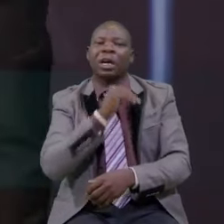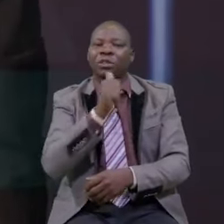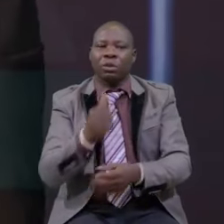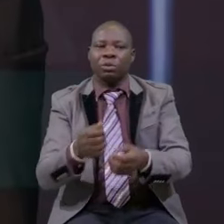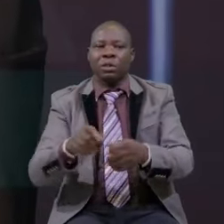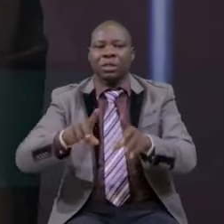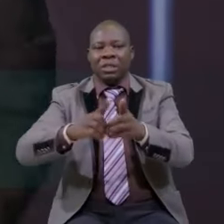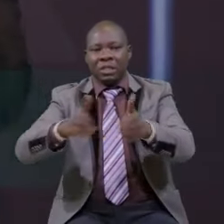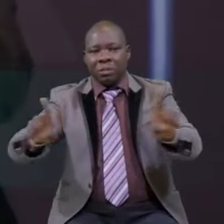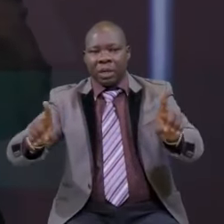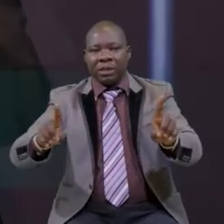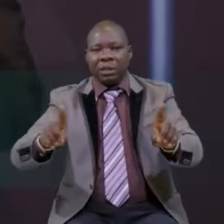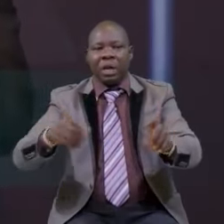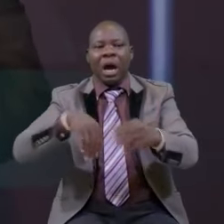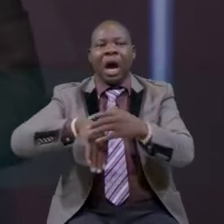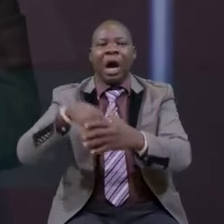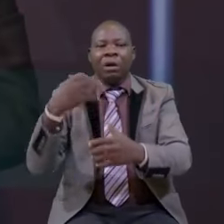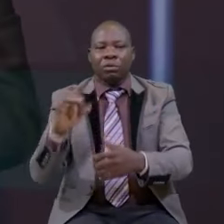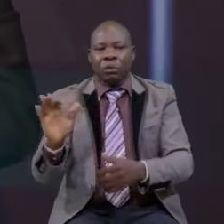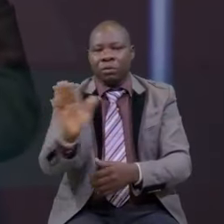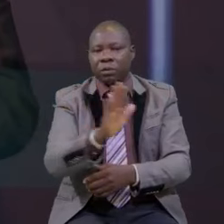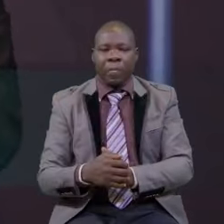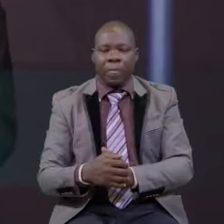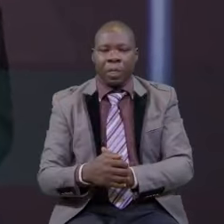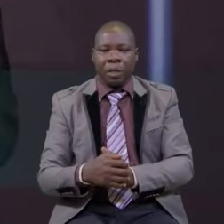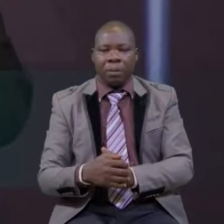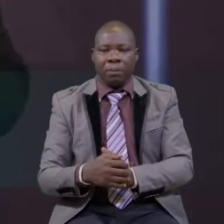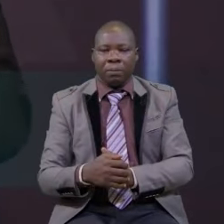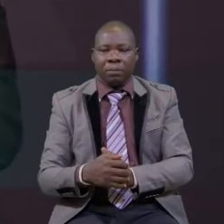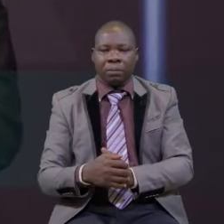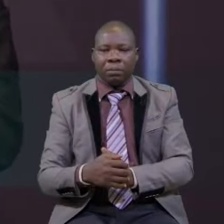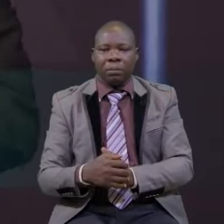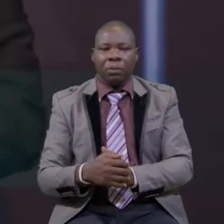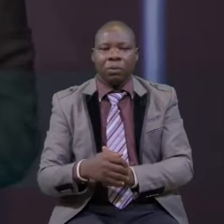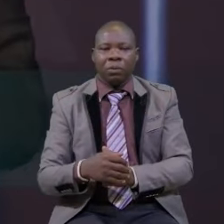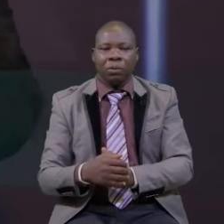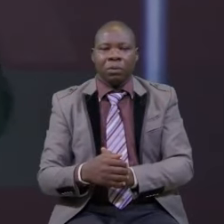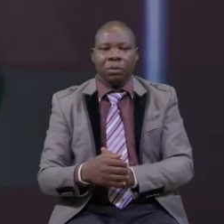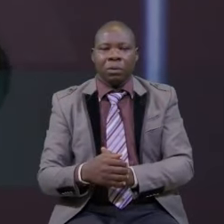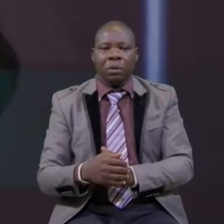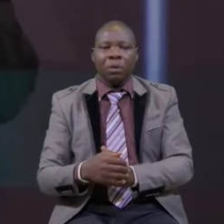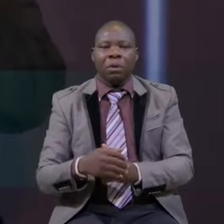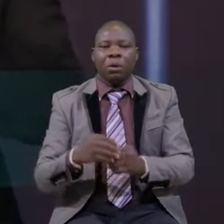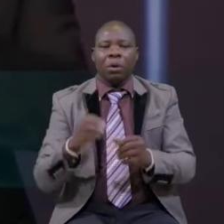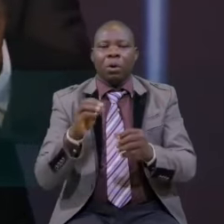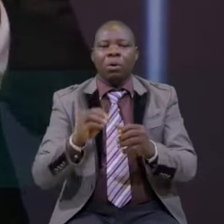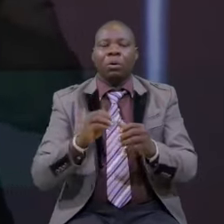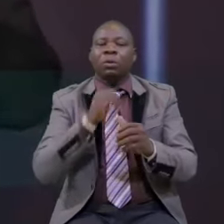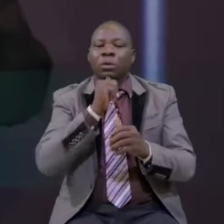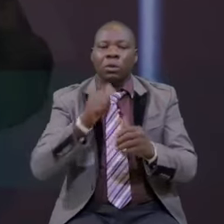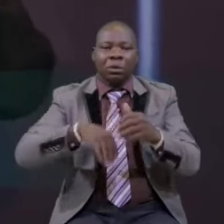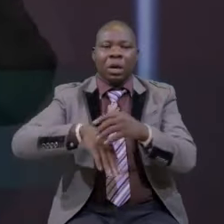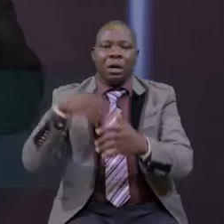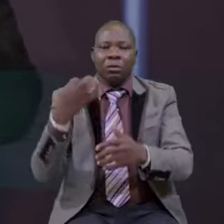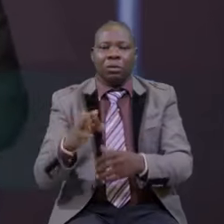not depart out of thy mouth, and the mouth of thy seed, nor out